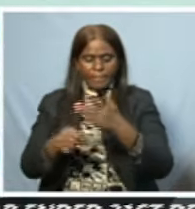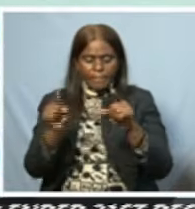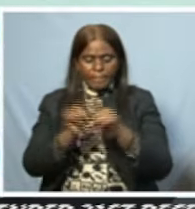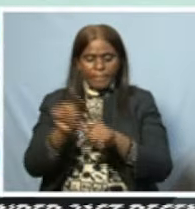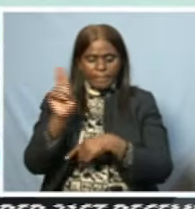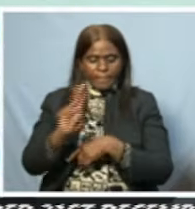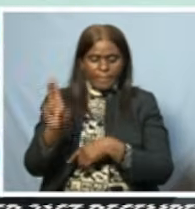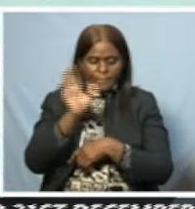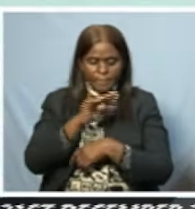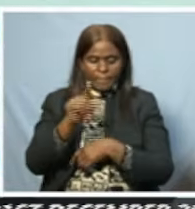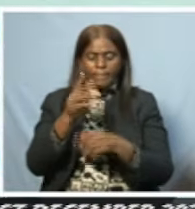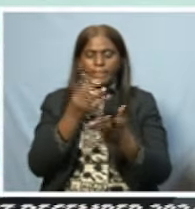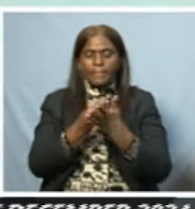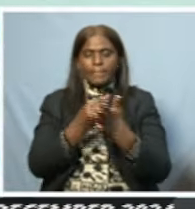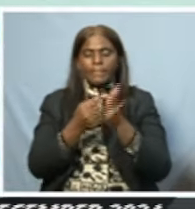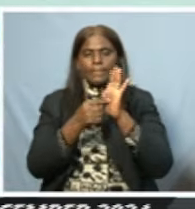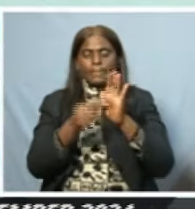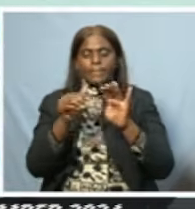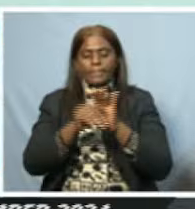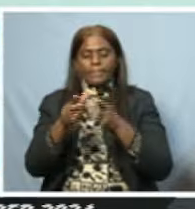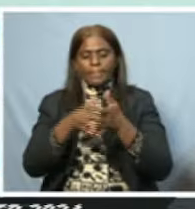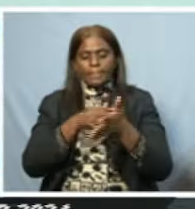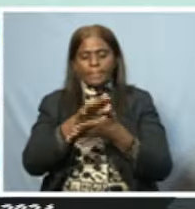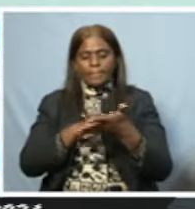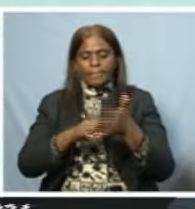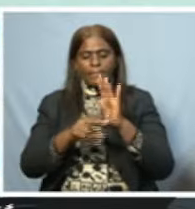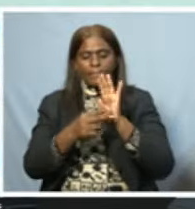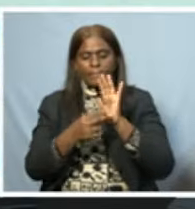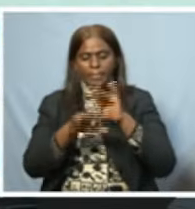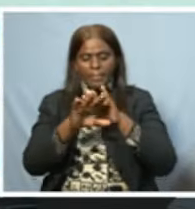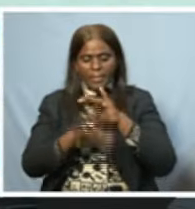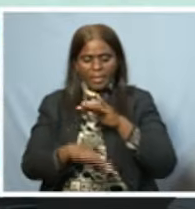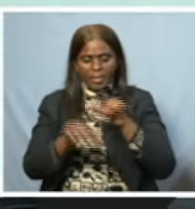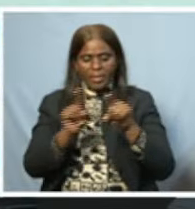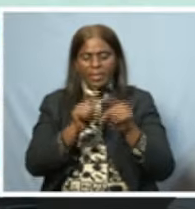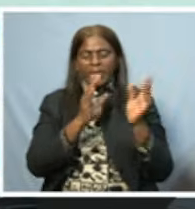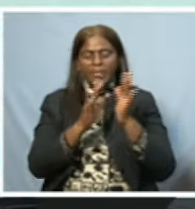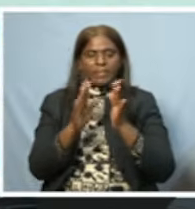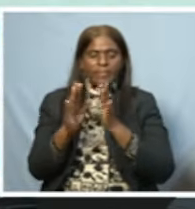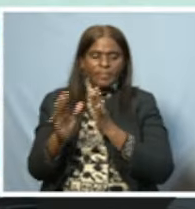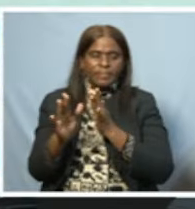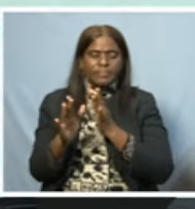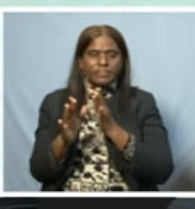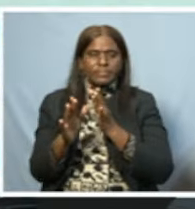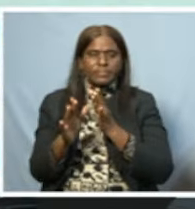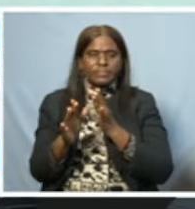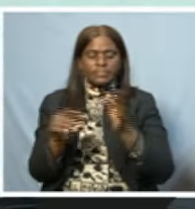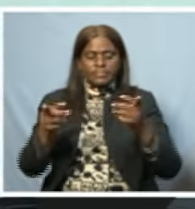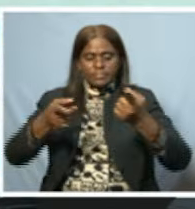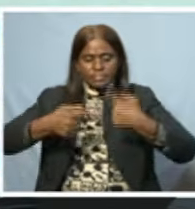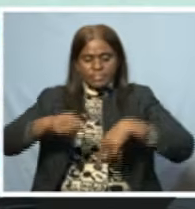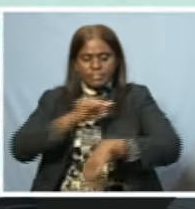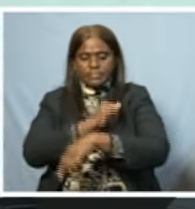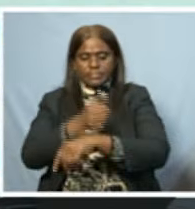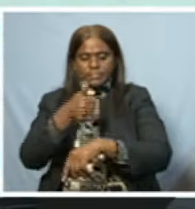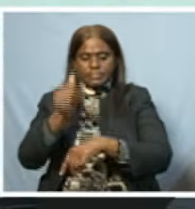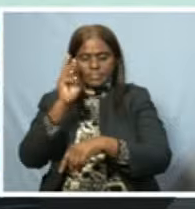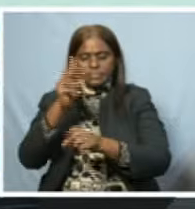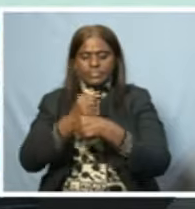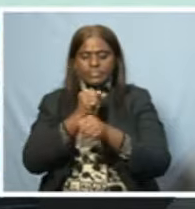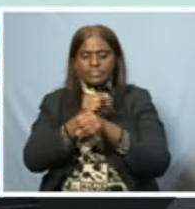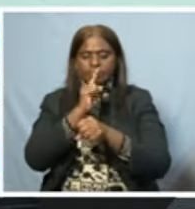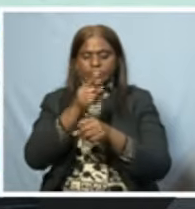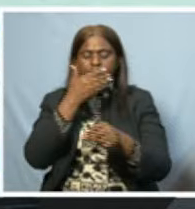spent the funds as shown on the table below. The remedial measure the local authority to ensure that